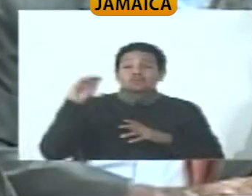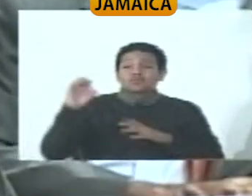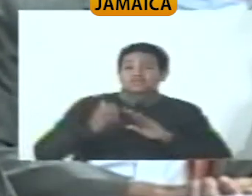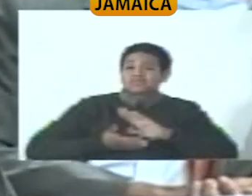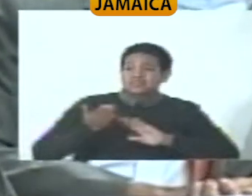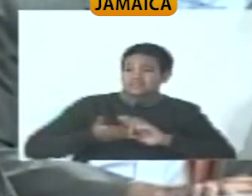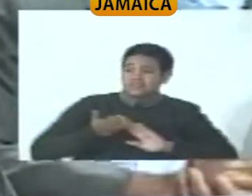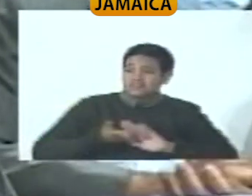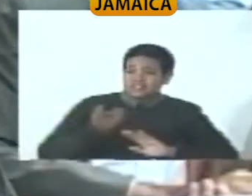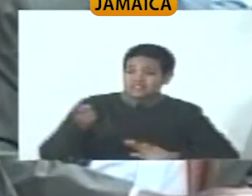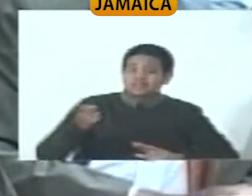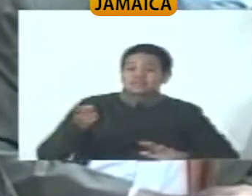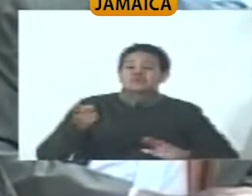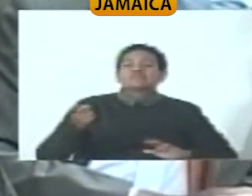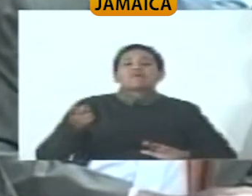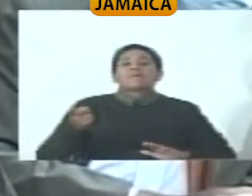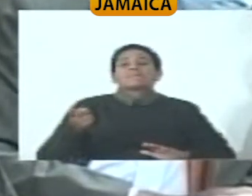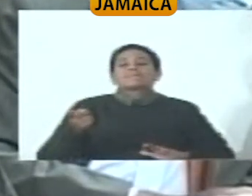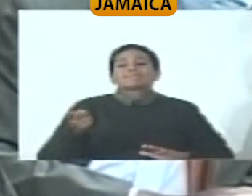emergency, bring the